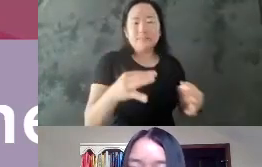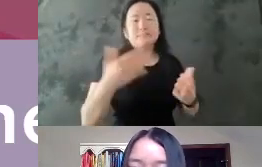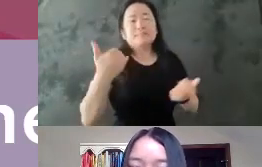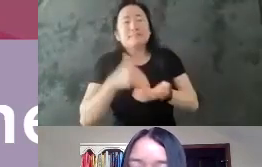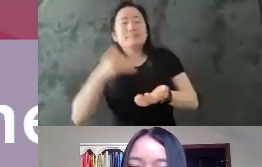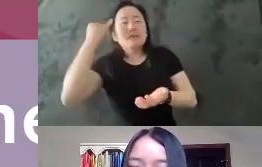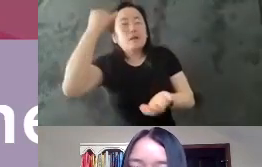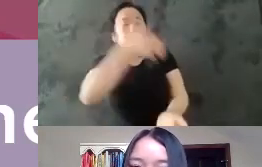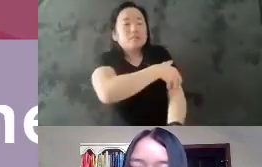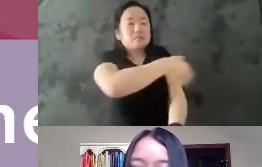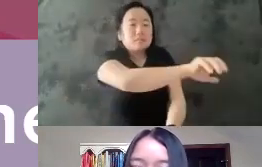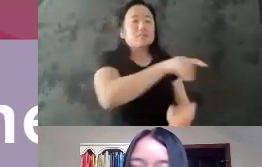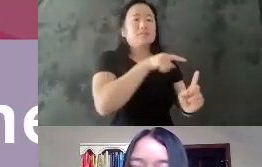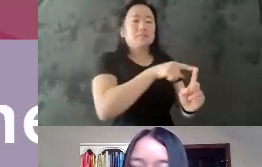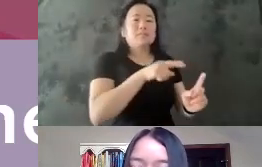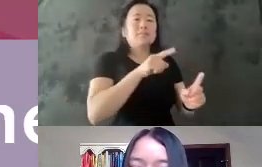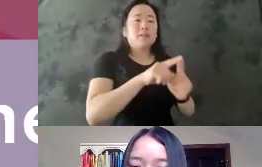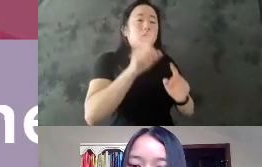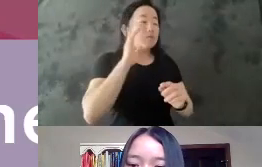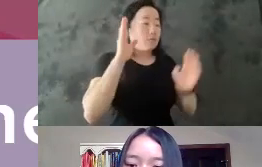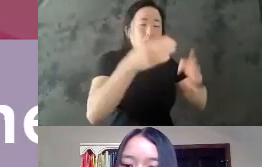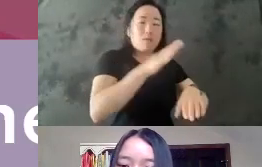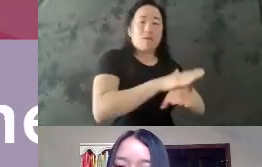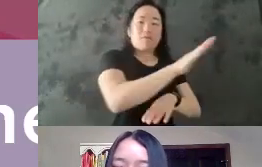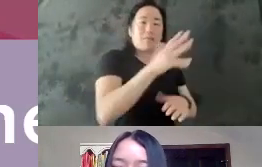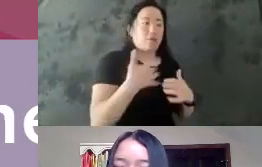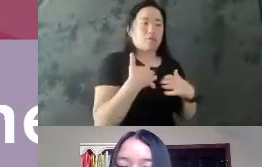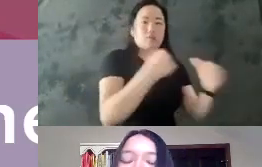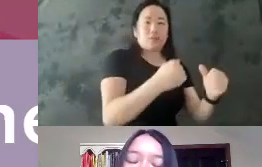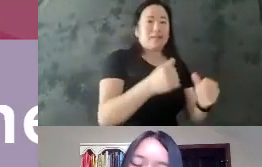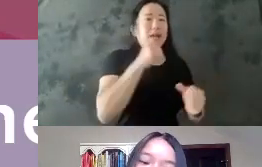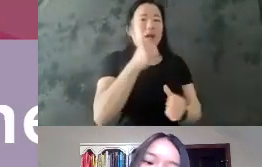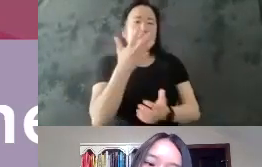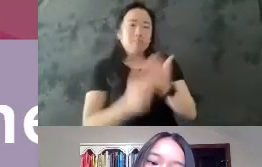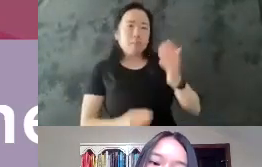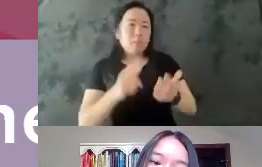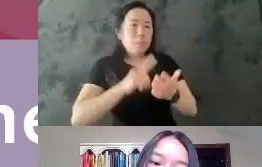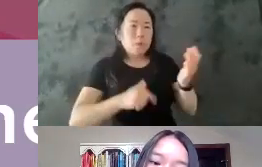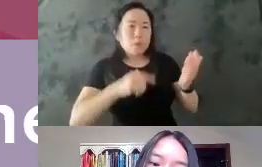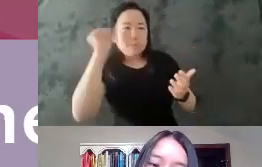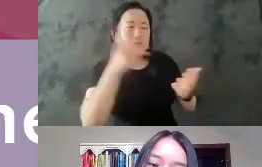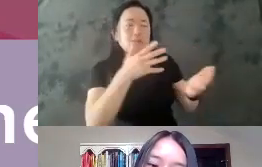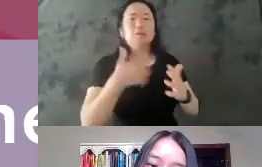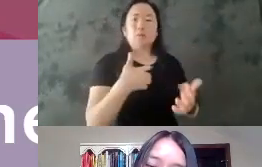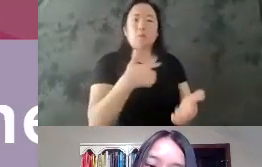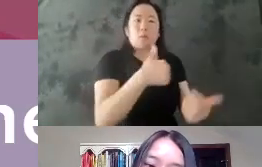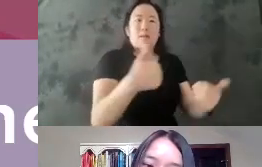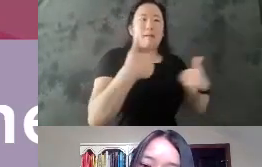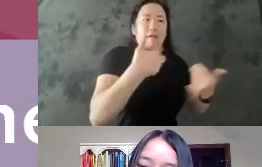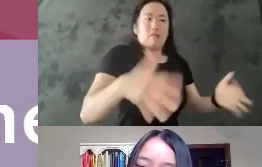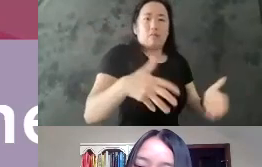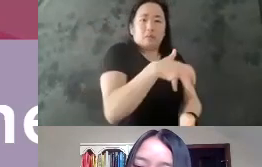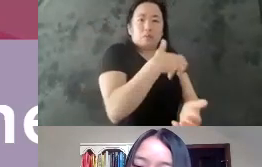piece, and it's really strengths-based. It doesn't take a deficit approach. It also really addresses the root causes of